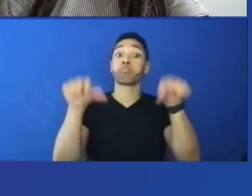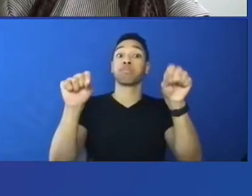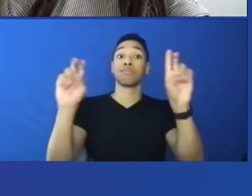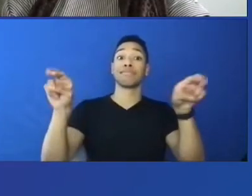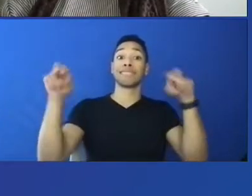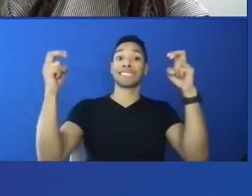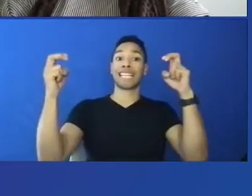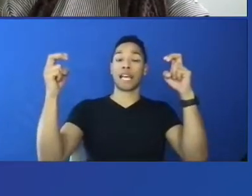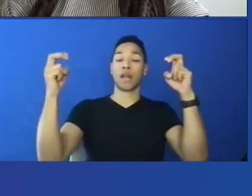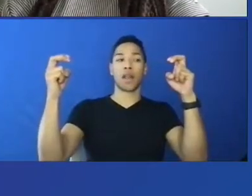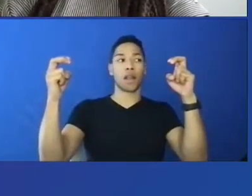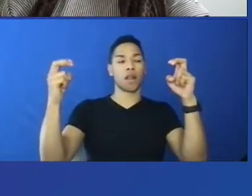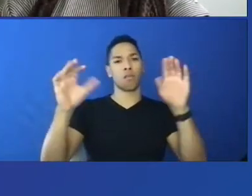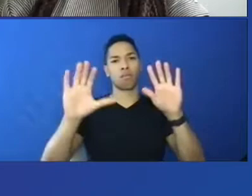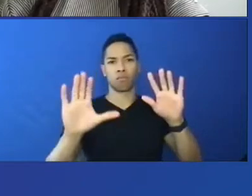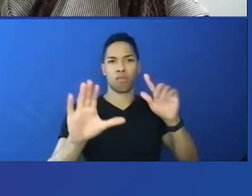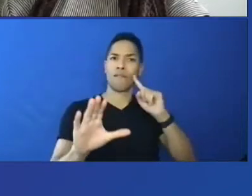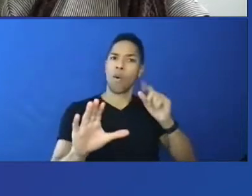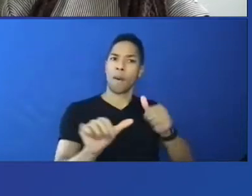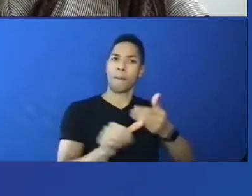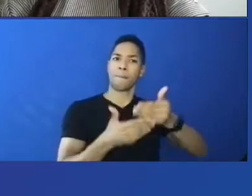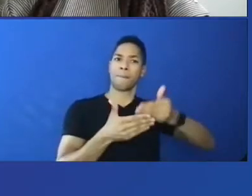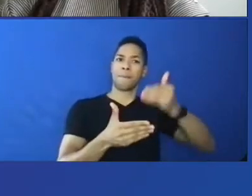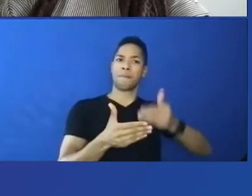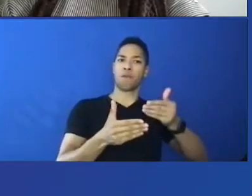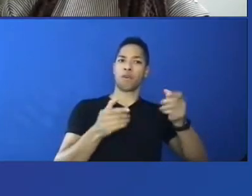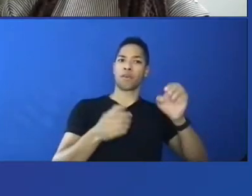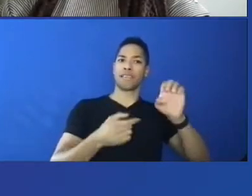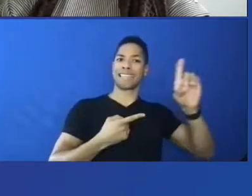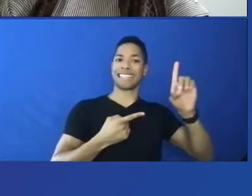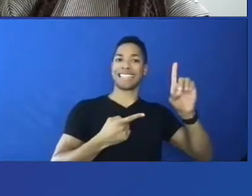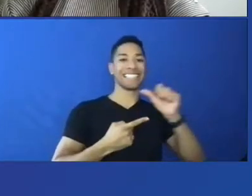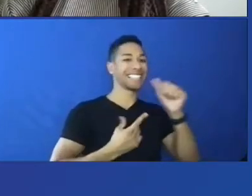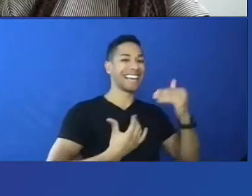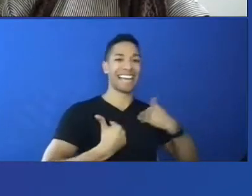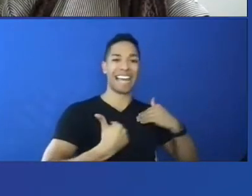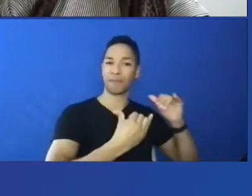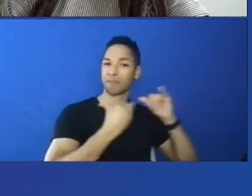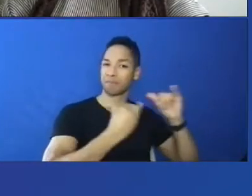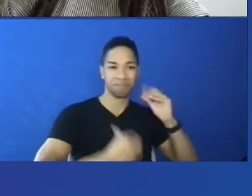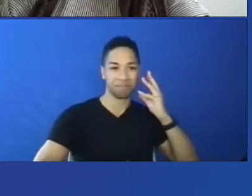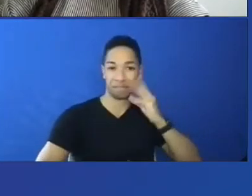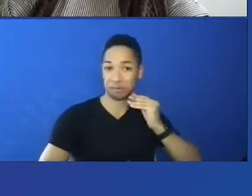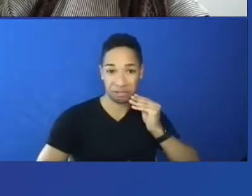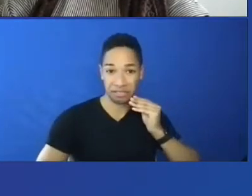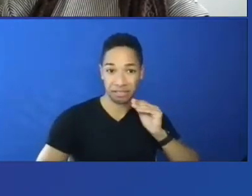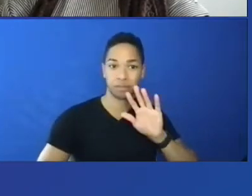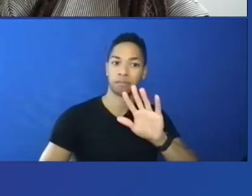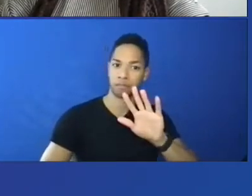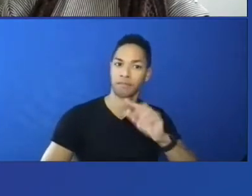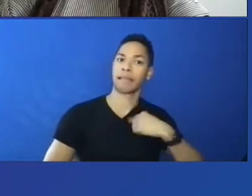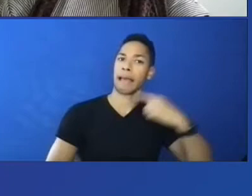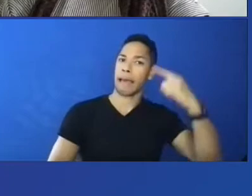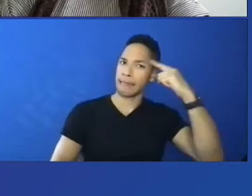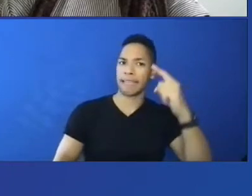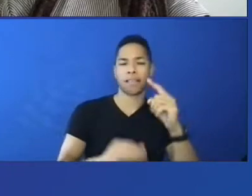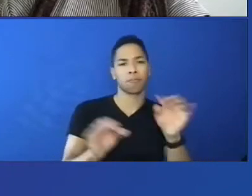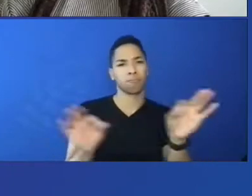predecessor, who, with all respect, did not have that experience. And I think that it is